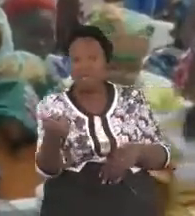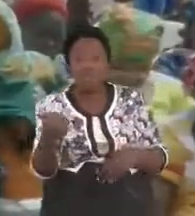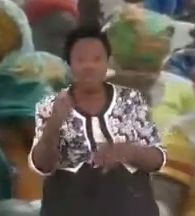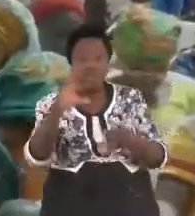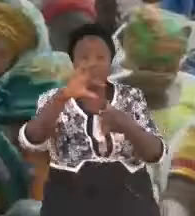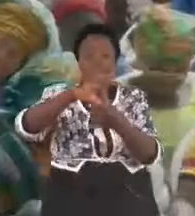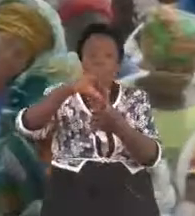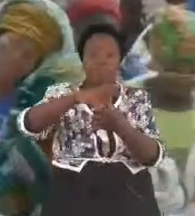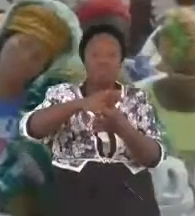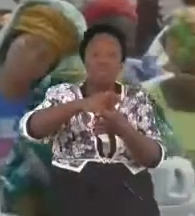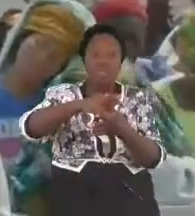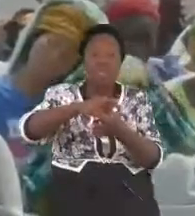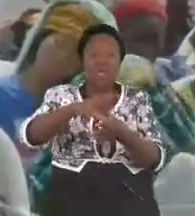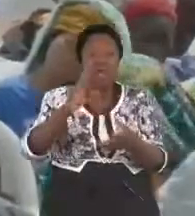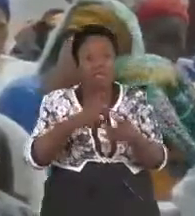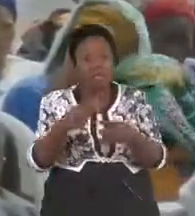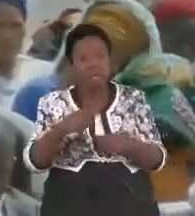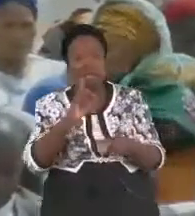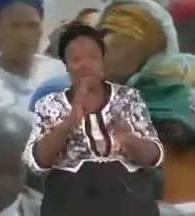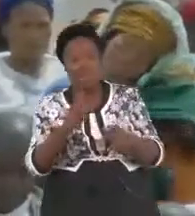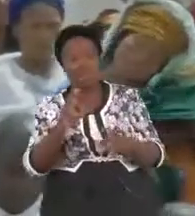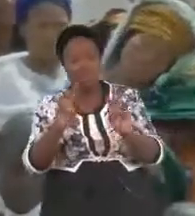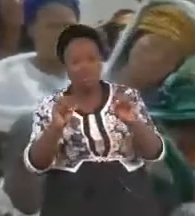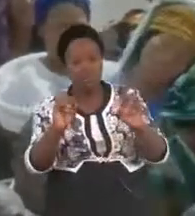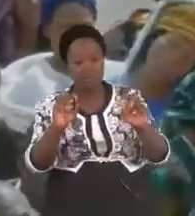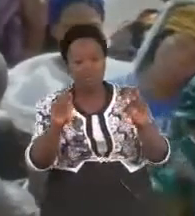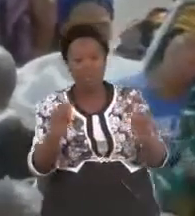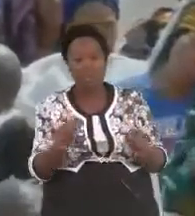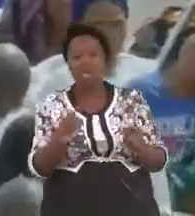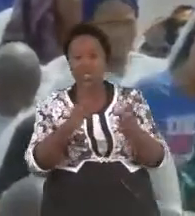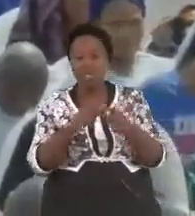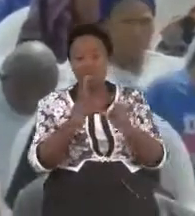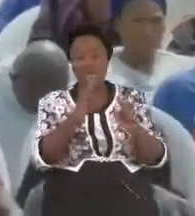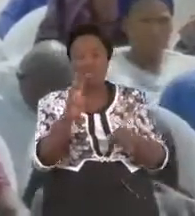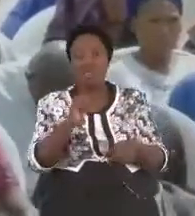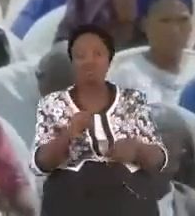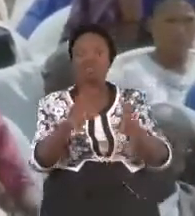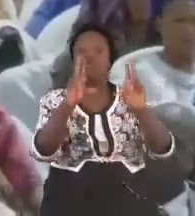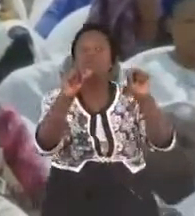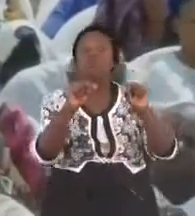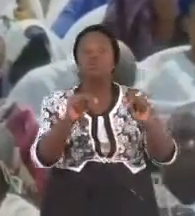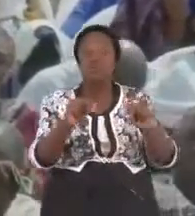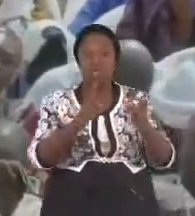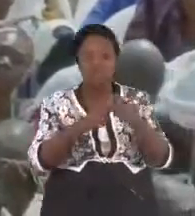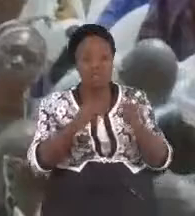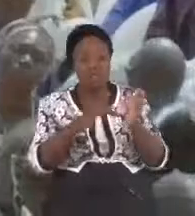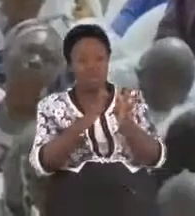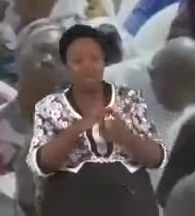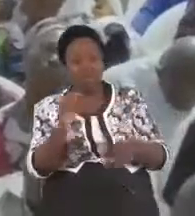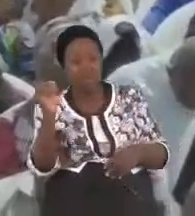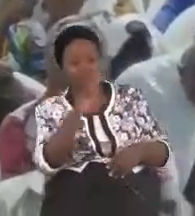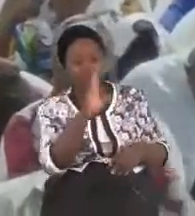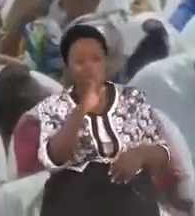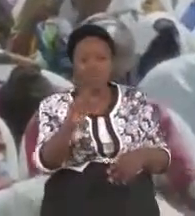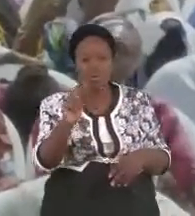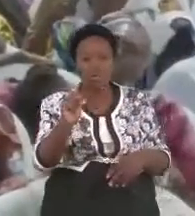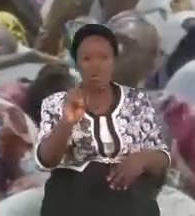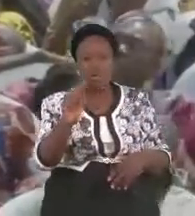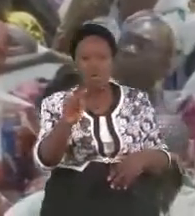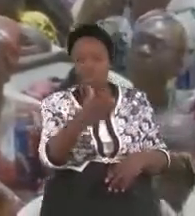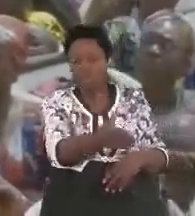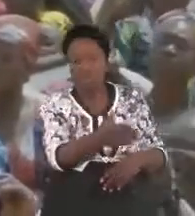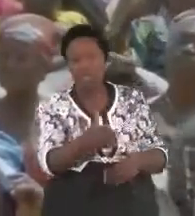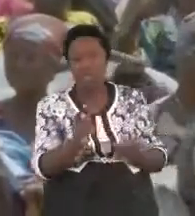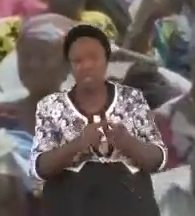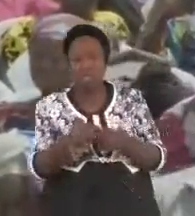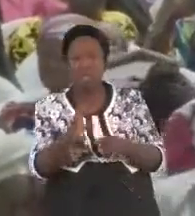they answered him, No. And then Jesus told them, Cast your net there. And they did, and they caught